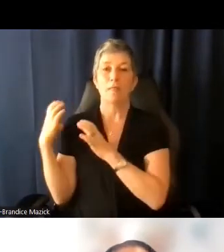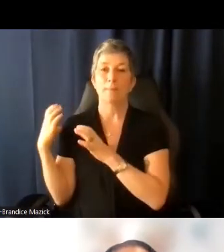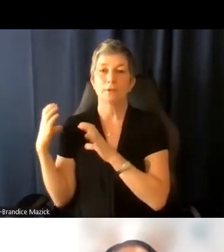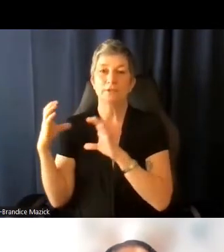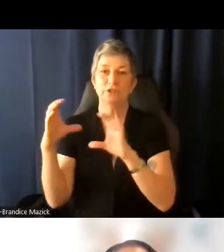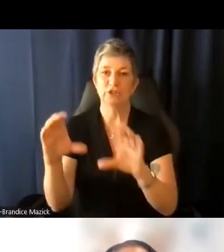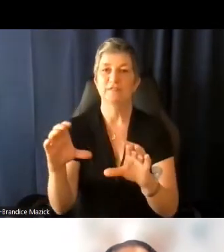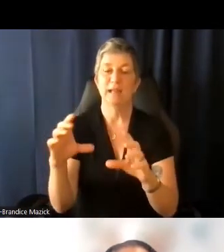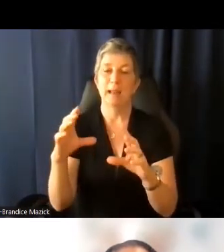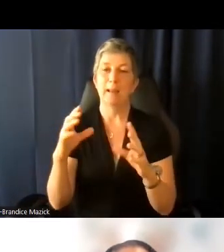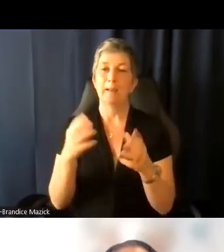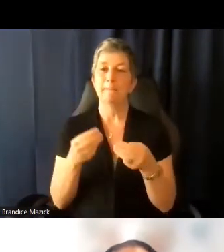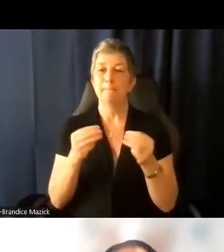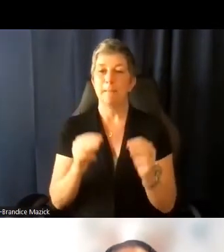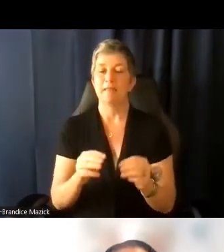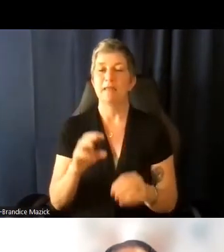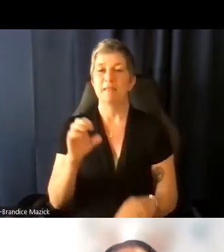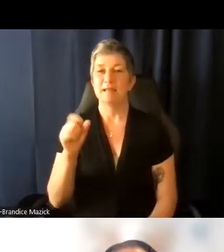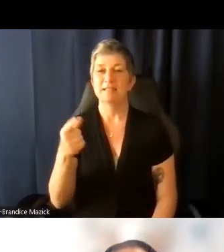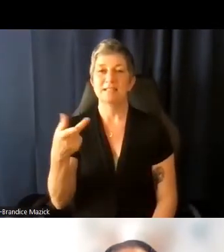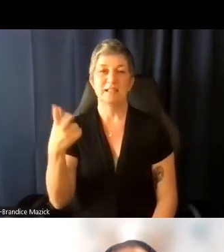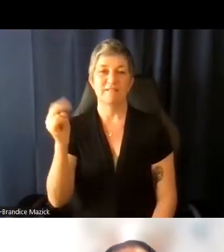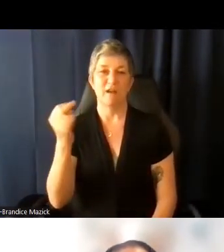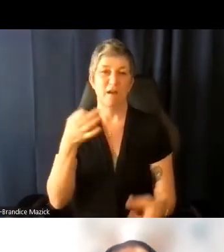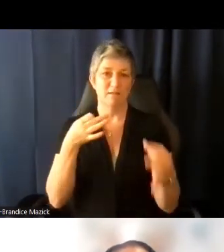method that Stefan talked about.